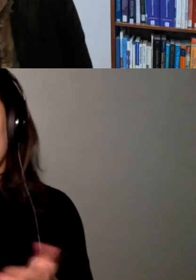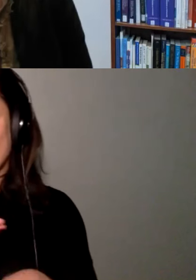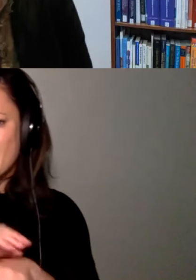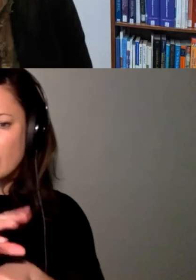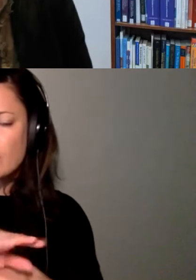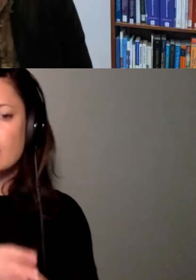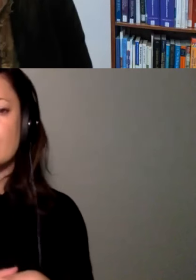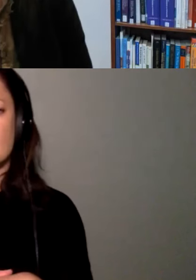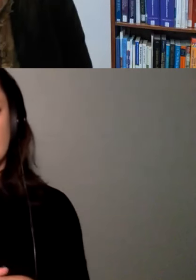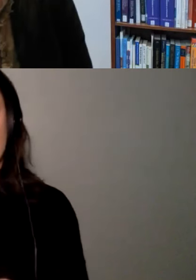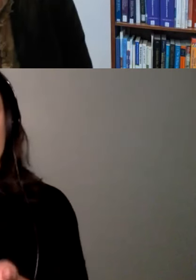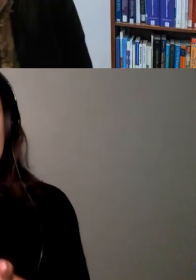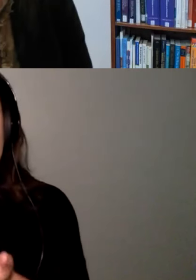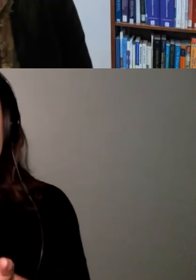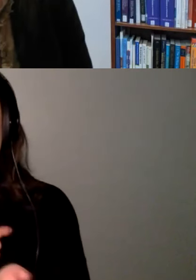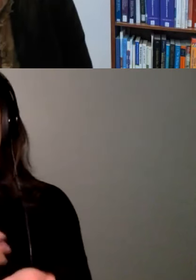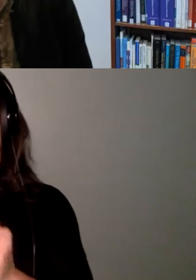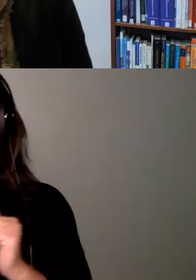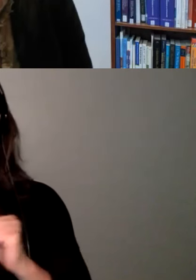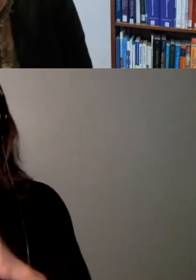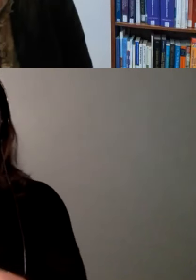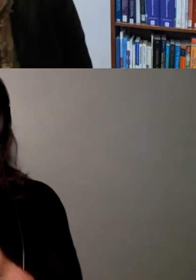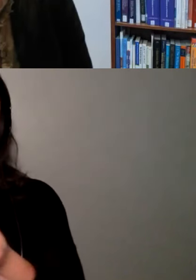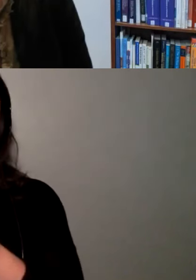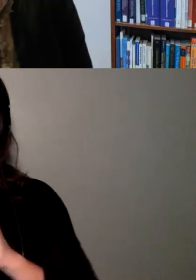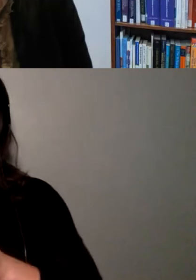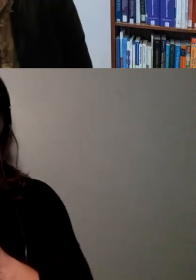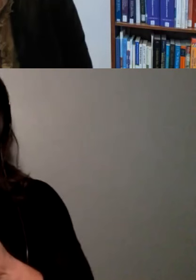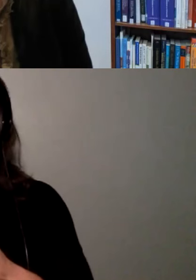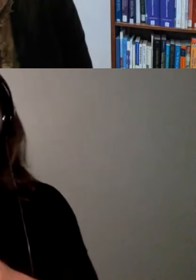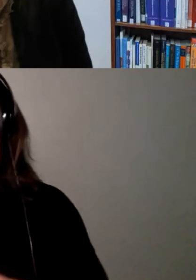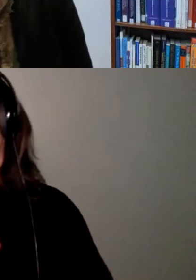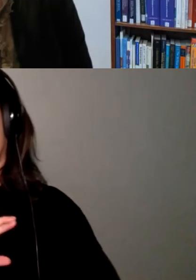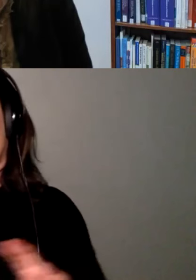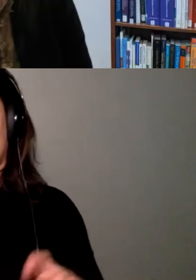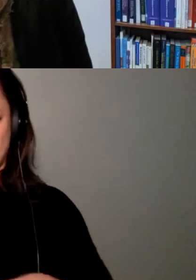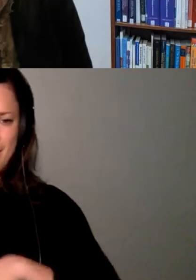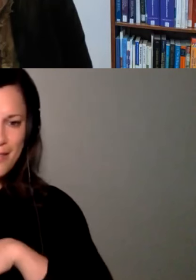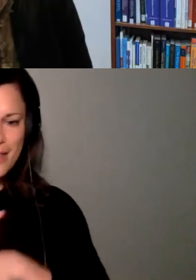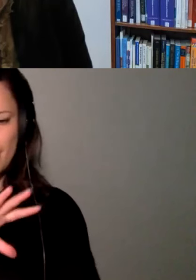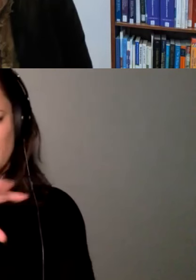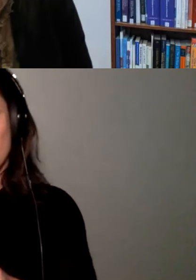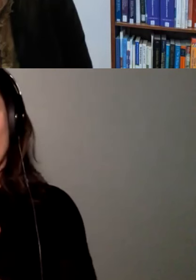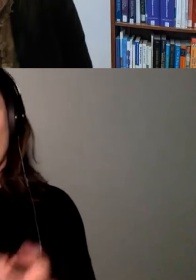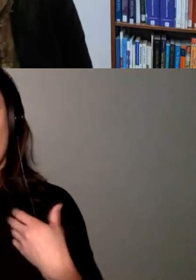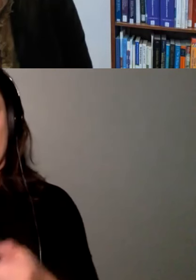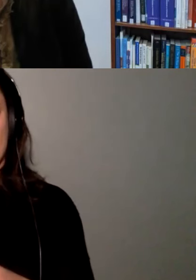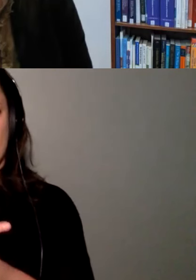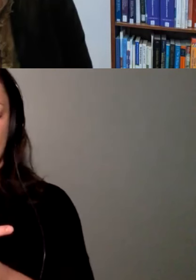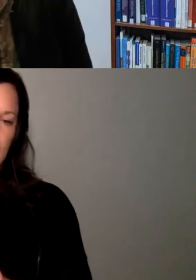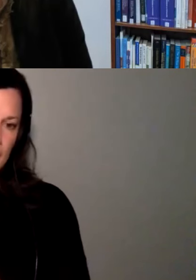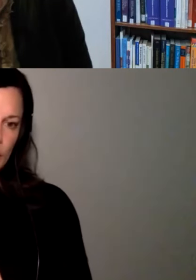counseling, therapy, and peer support groups should be readily available within healthcare settings to